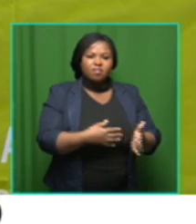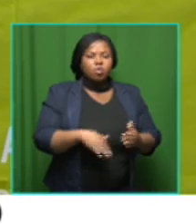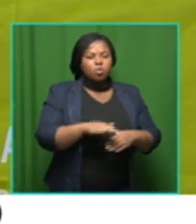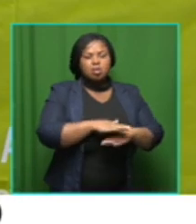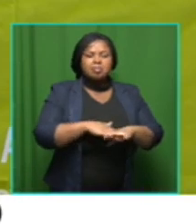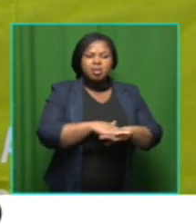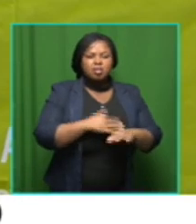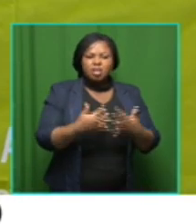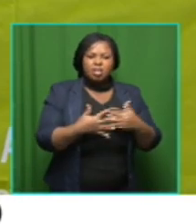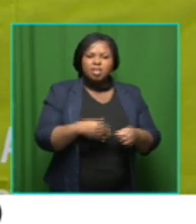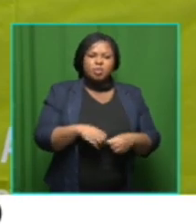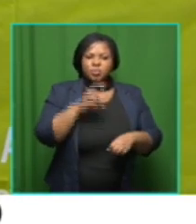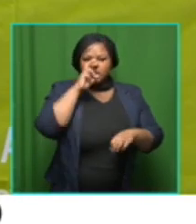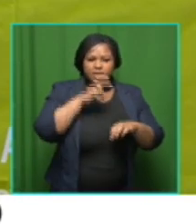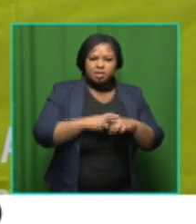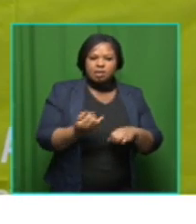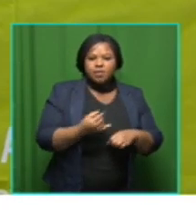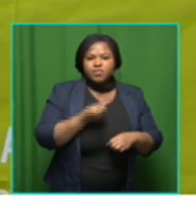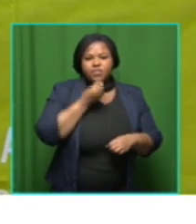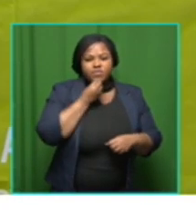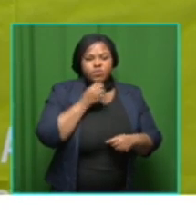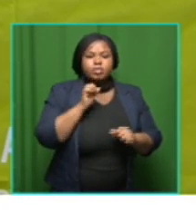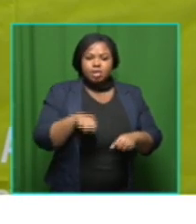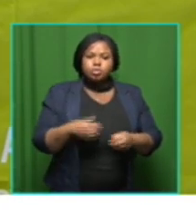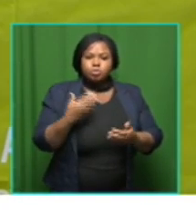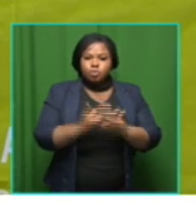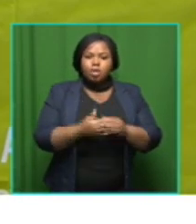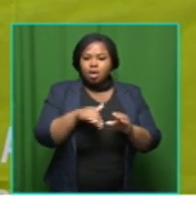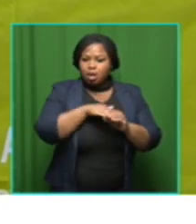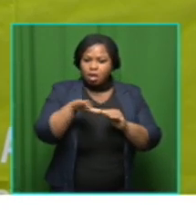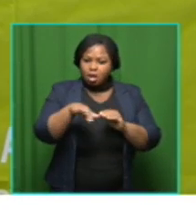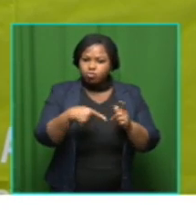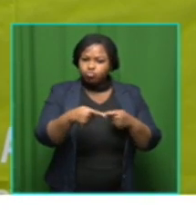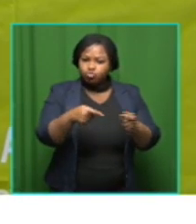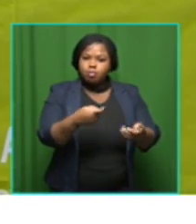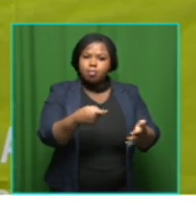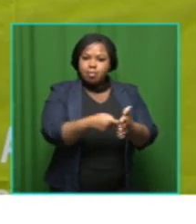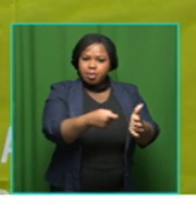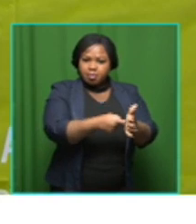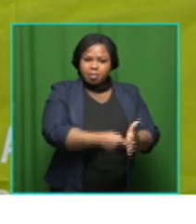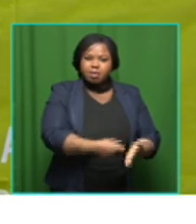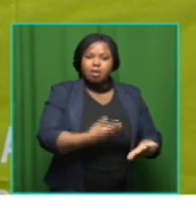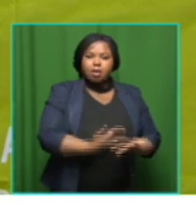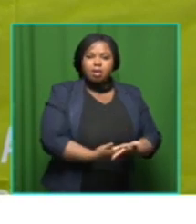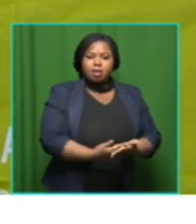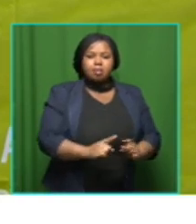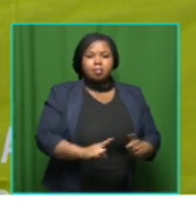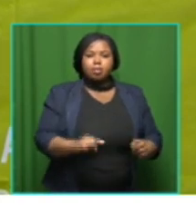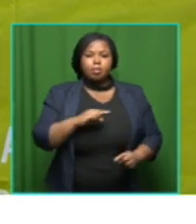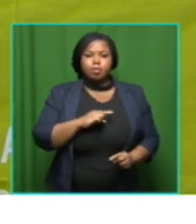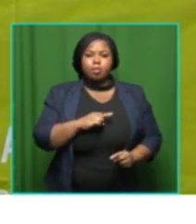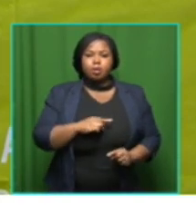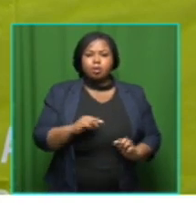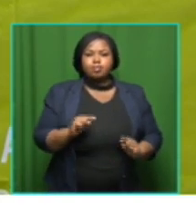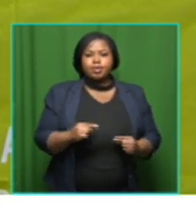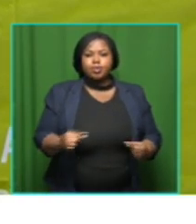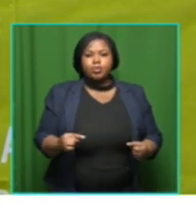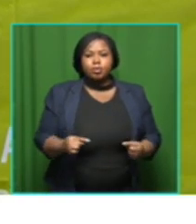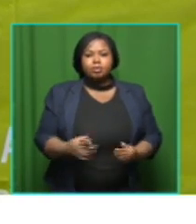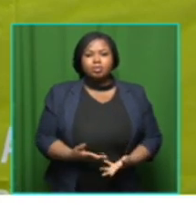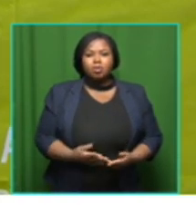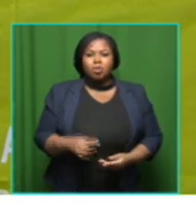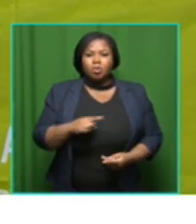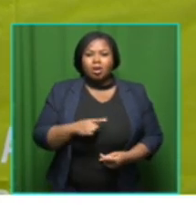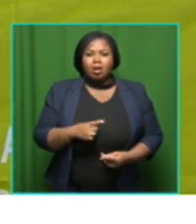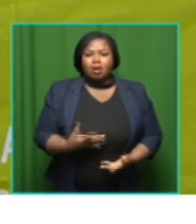basic necessities, the food, and so on. Because, of course, the one thing we wouldn't like to see, people can't save themselves from COVID-19 and